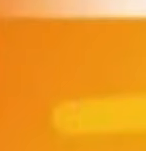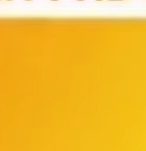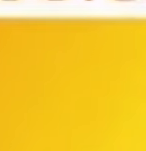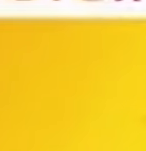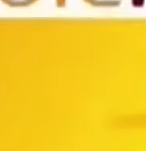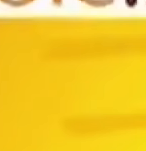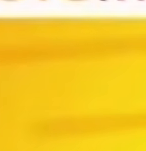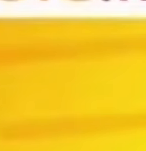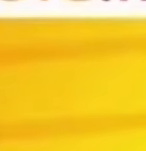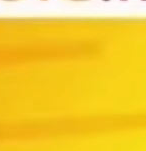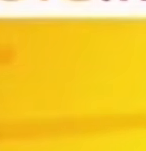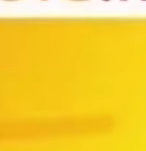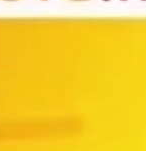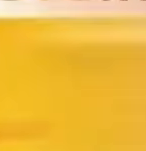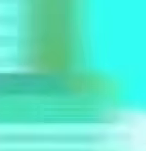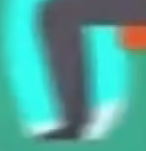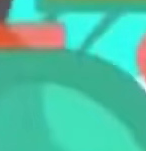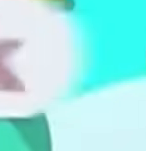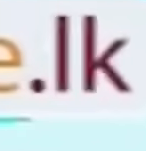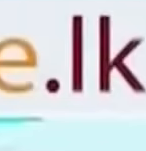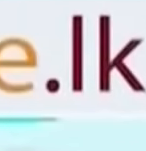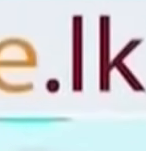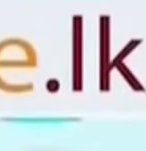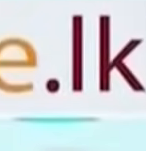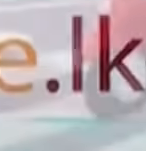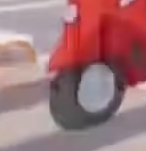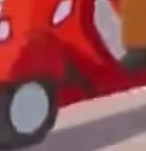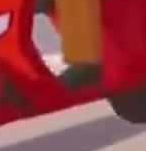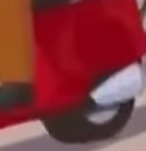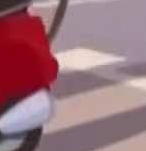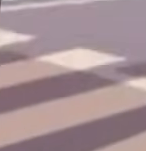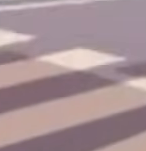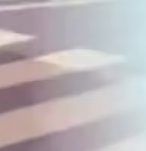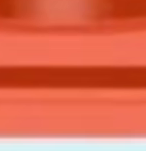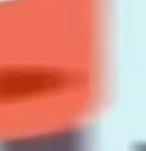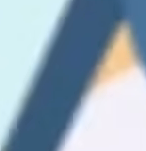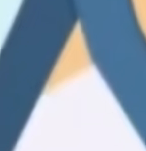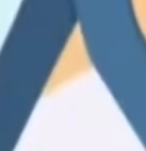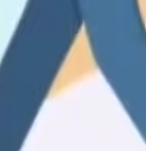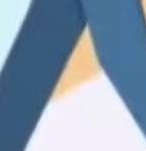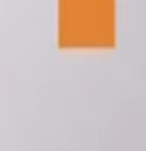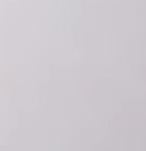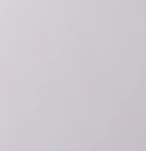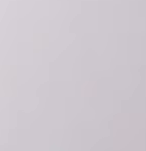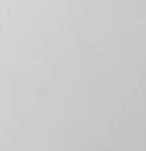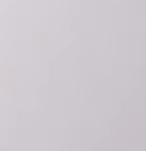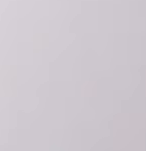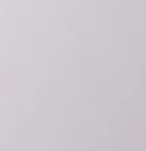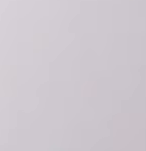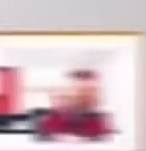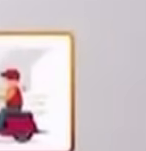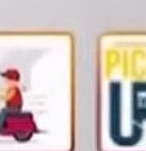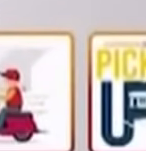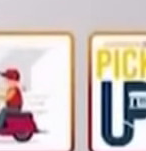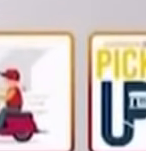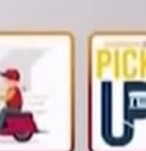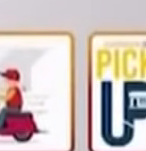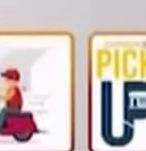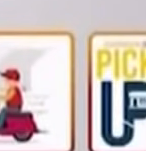Do your online shopping with Sambole.lk. Home delivery and pickup now available.